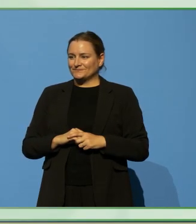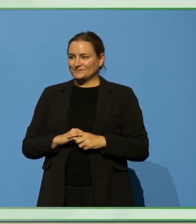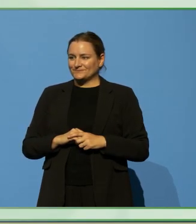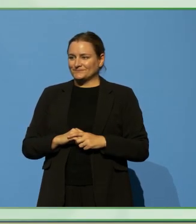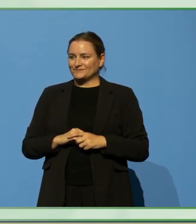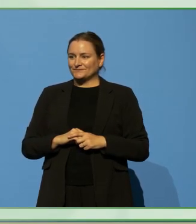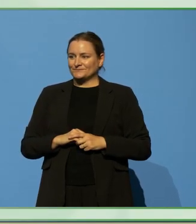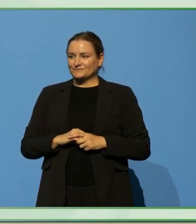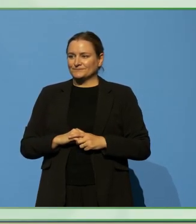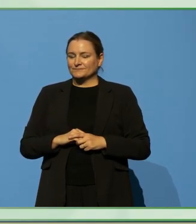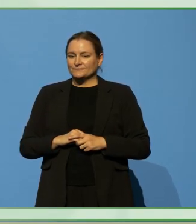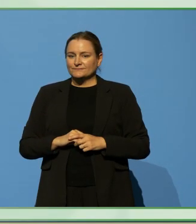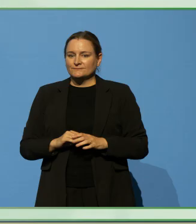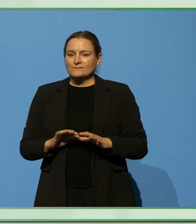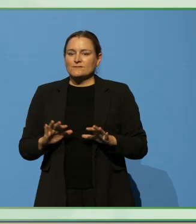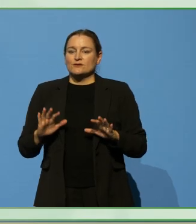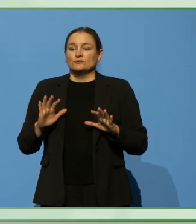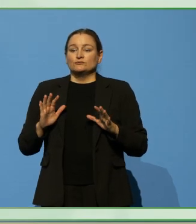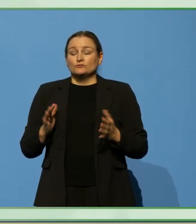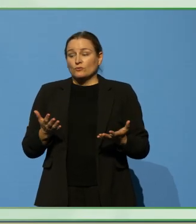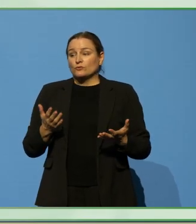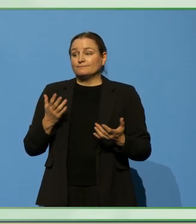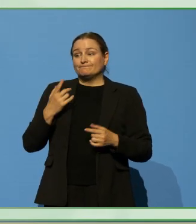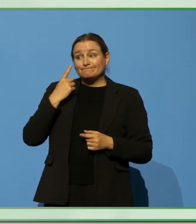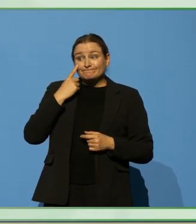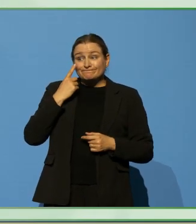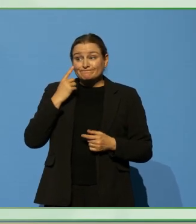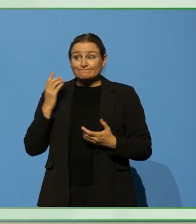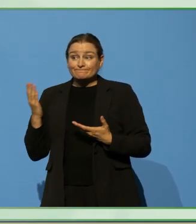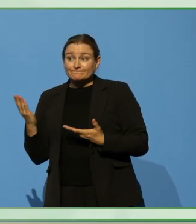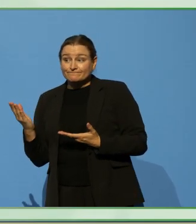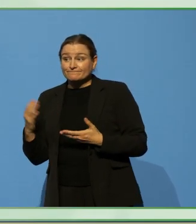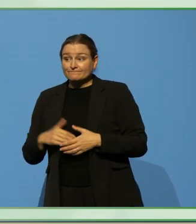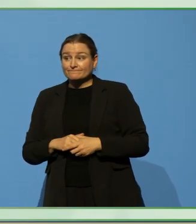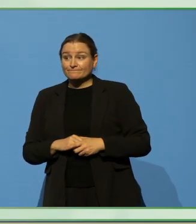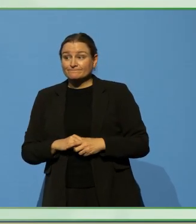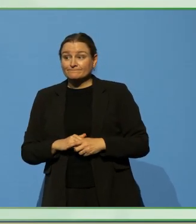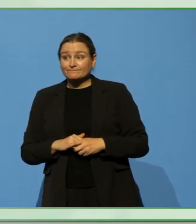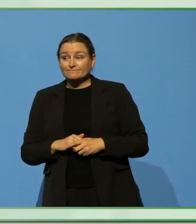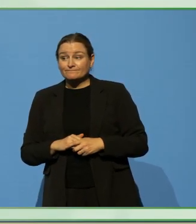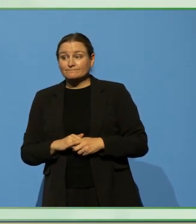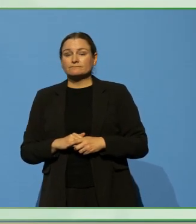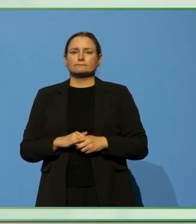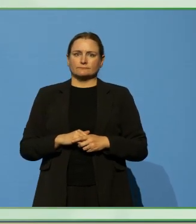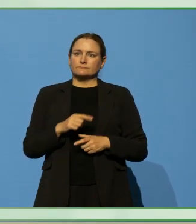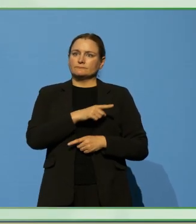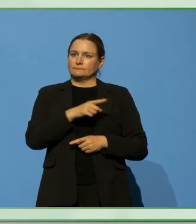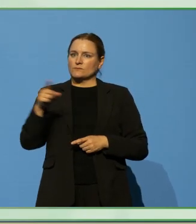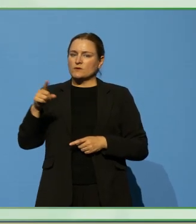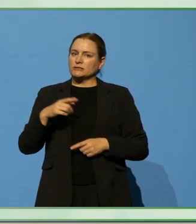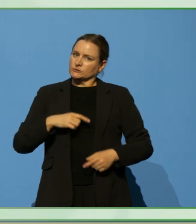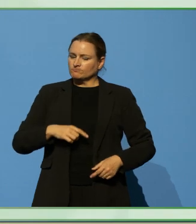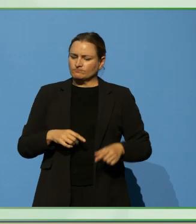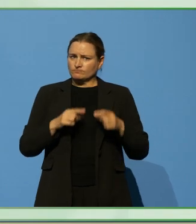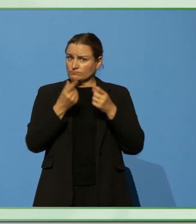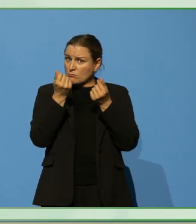this. So here you see that although we still love cash, if we ask